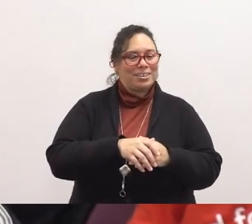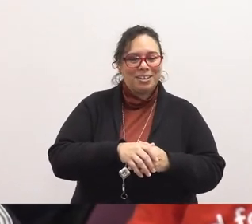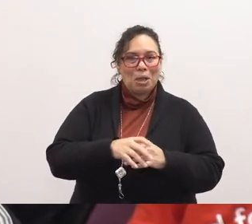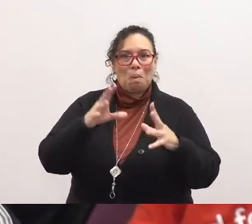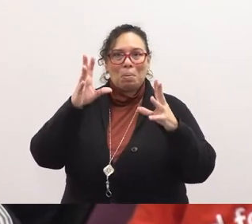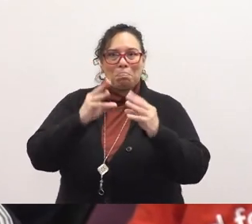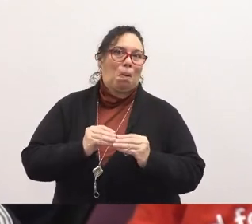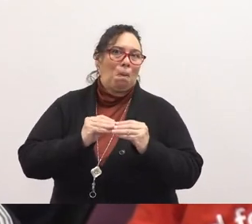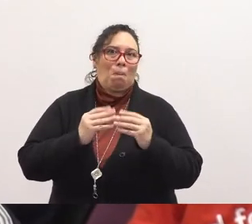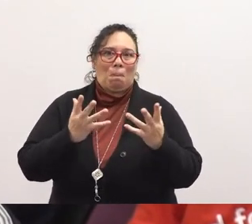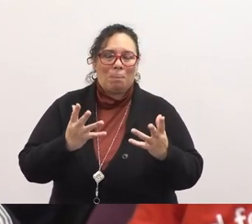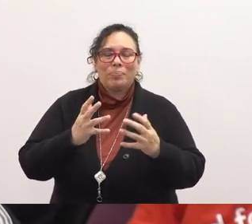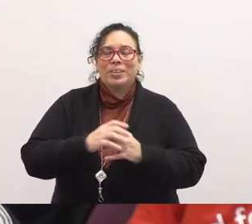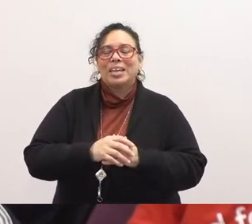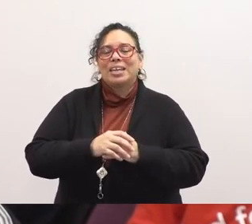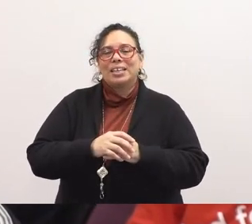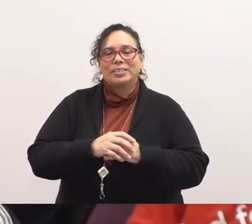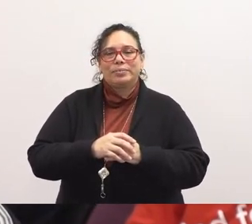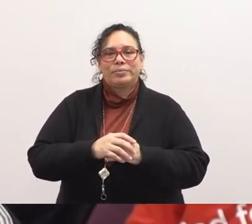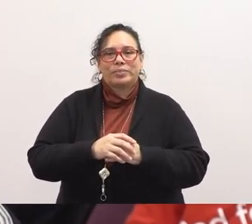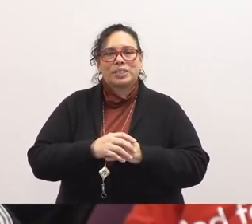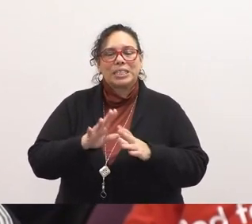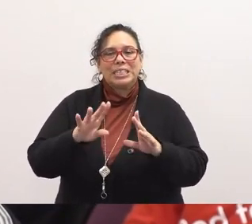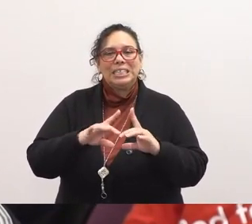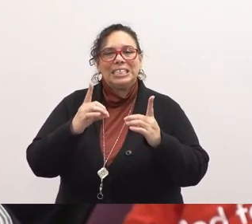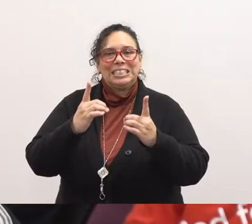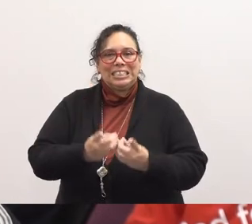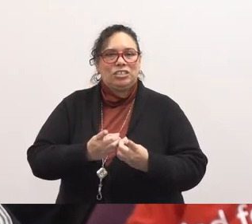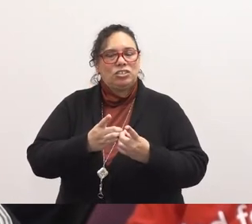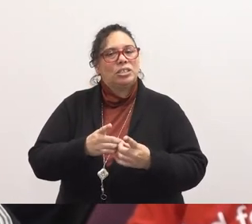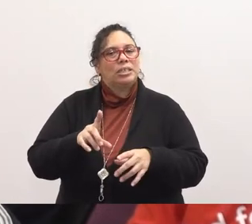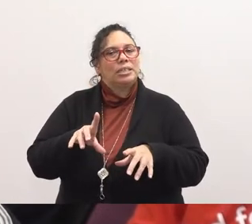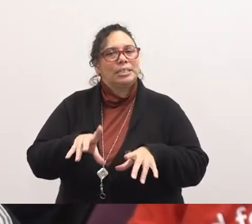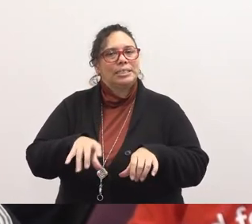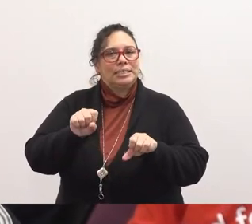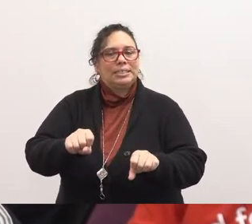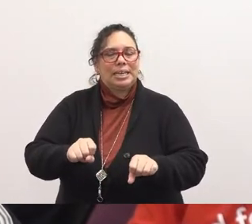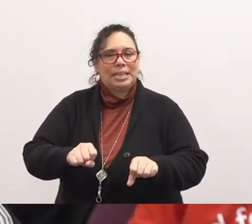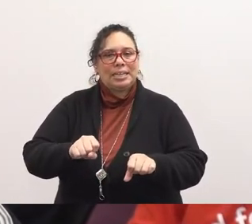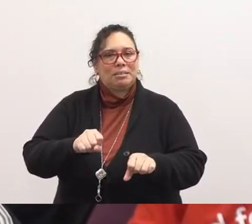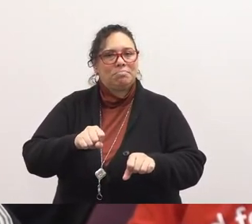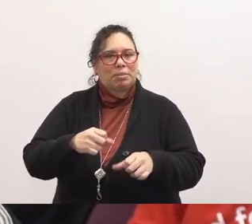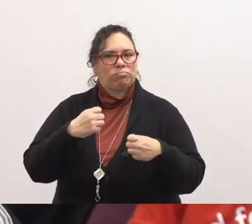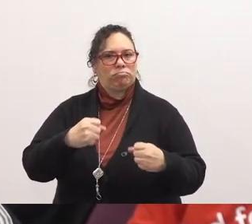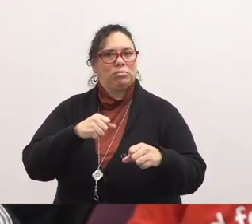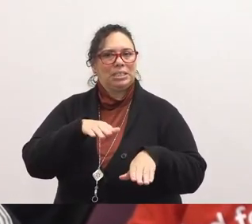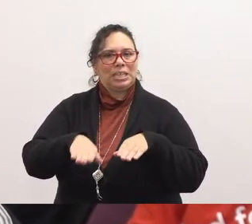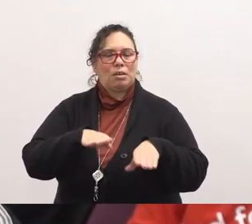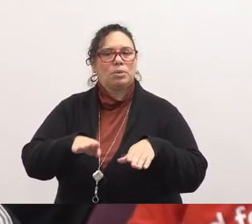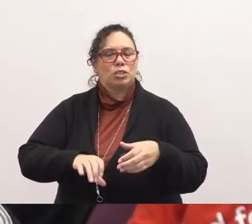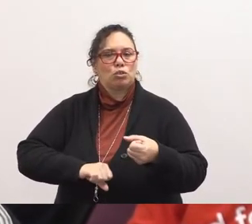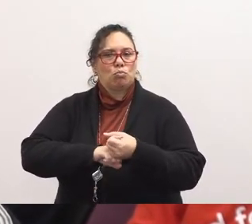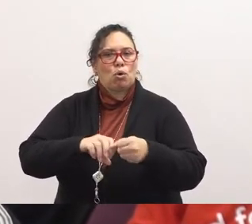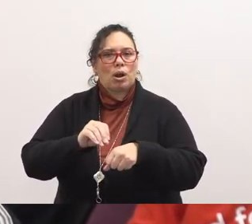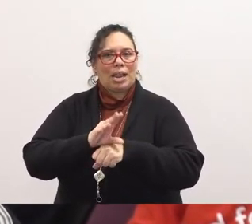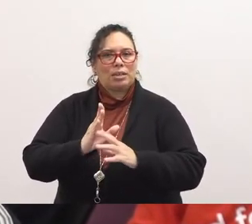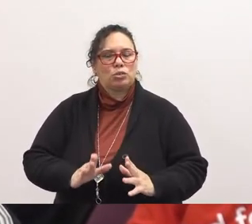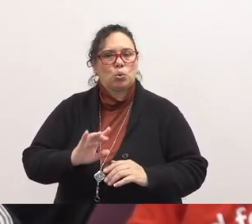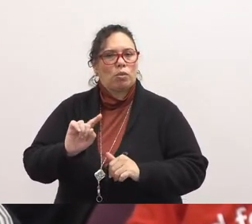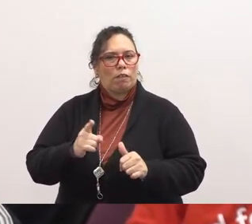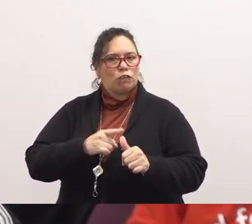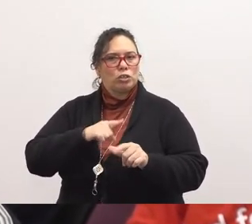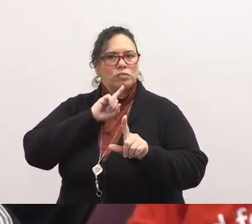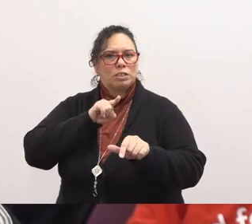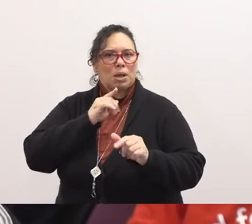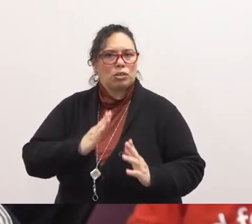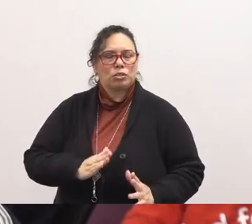are asking that the district take the bold step to develop a comprehensive school counseling program and support counselors who are the first responders